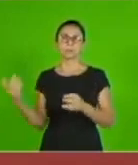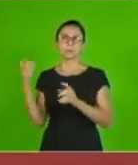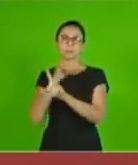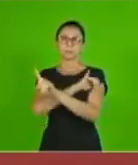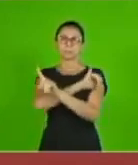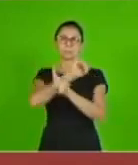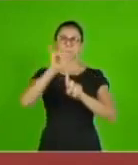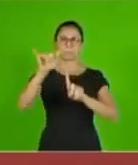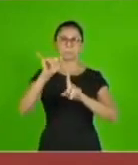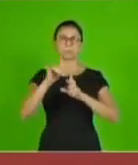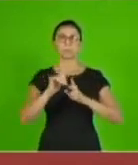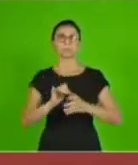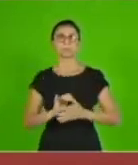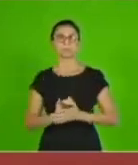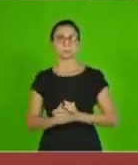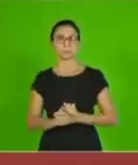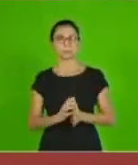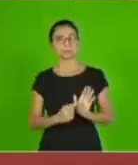the prophetic